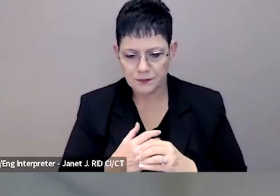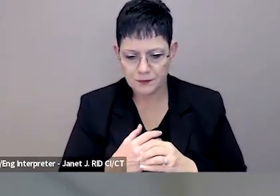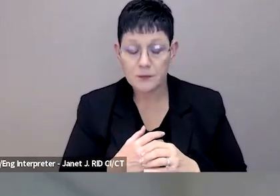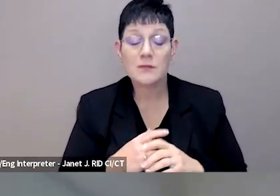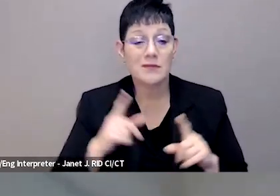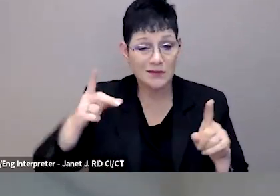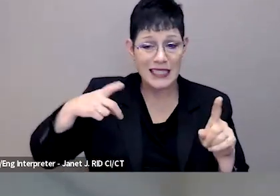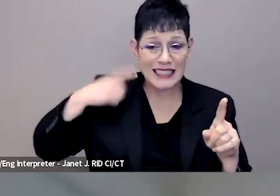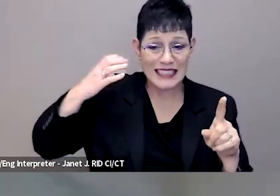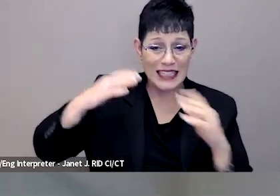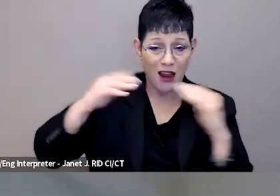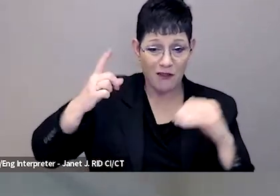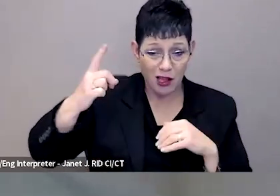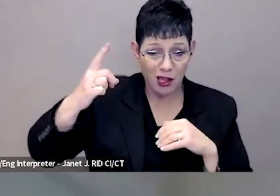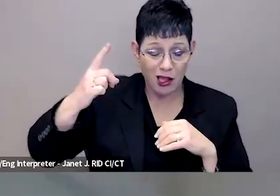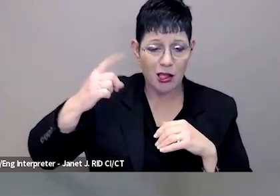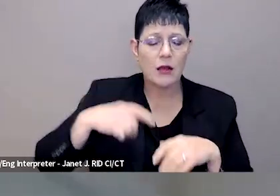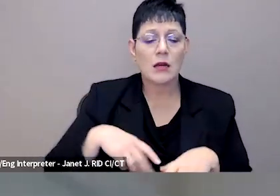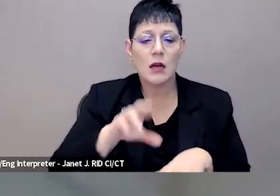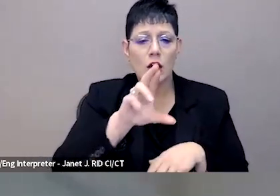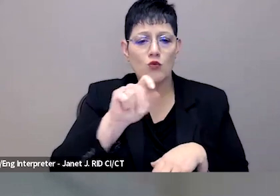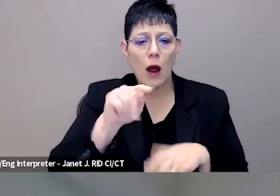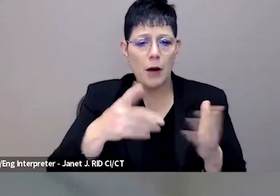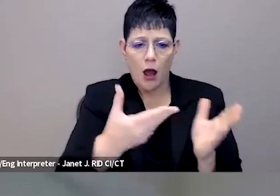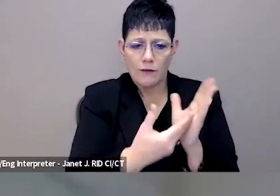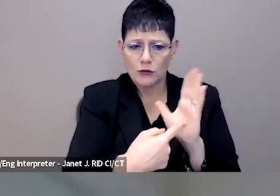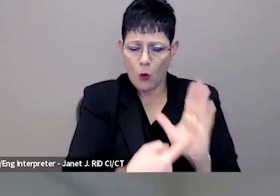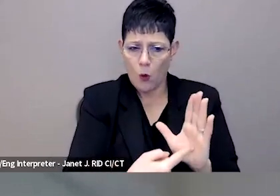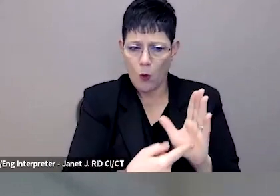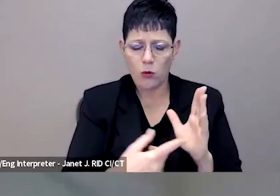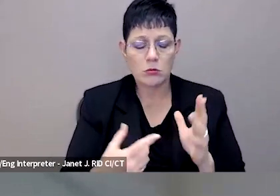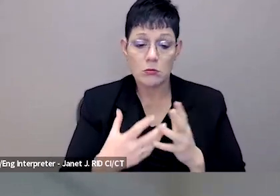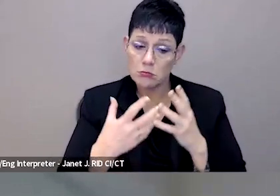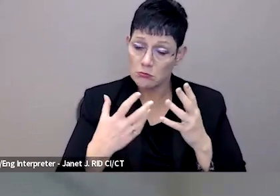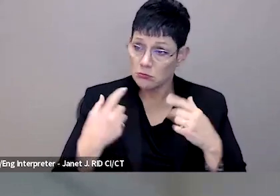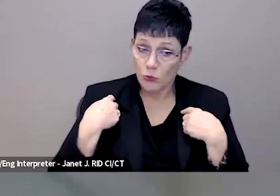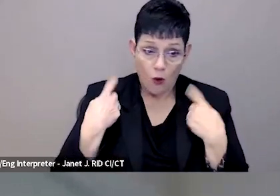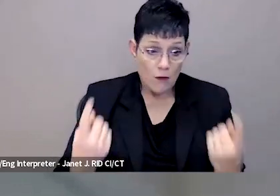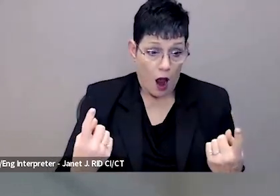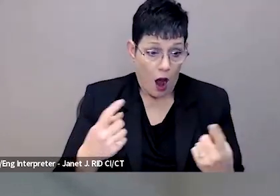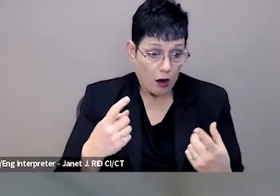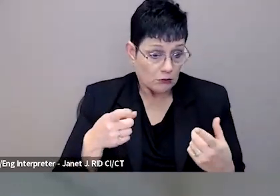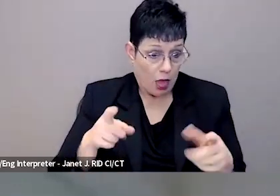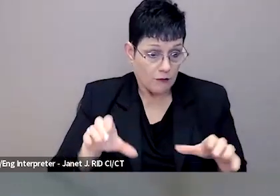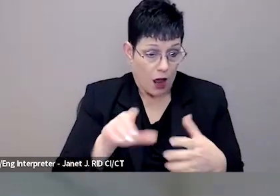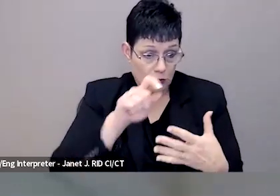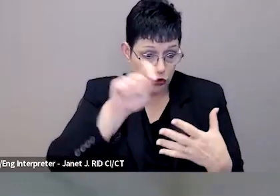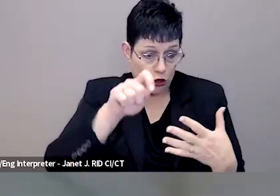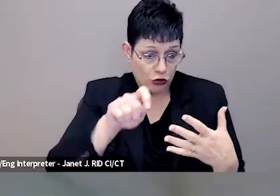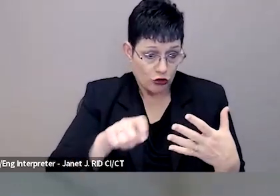federal level, as Robert's presentation showed, there has been a lot of work done already to identify